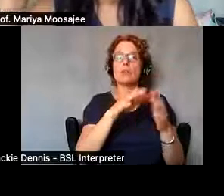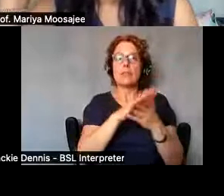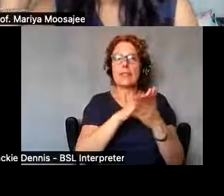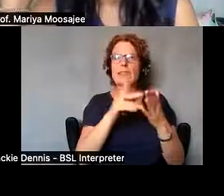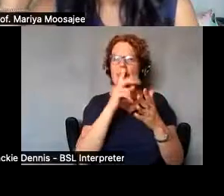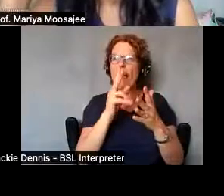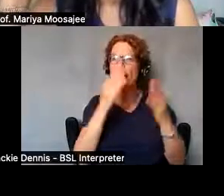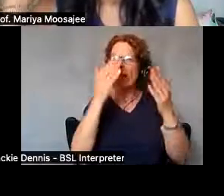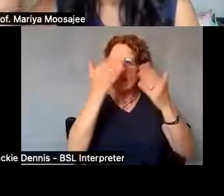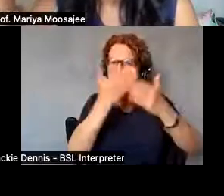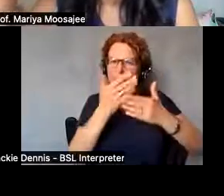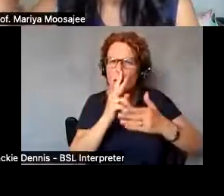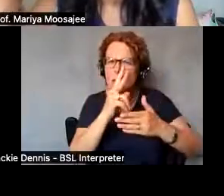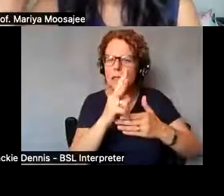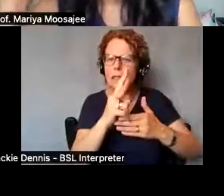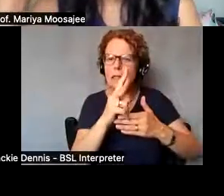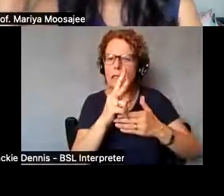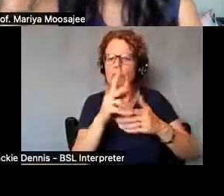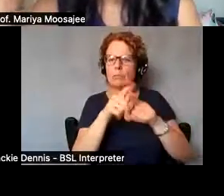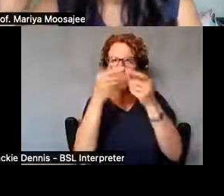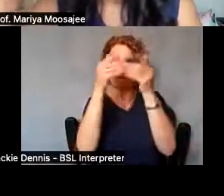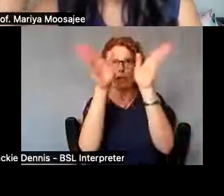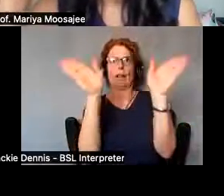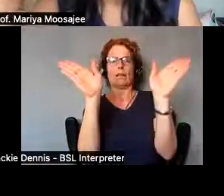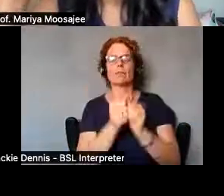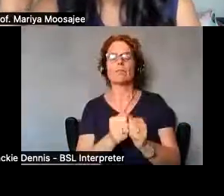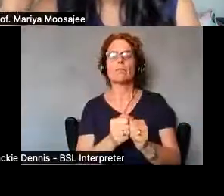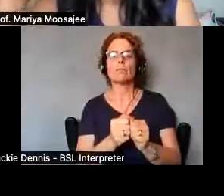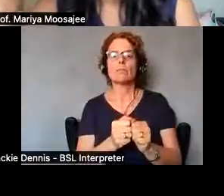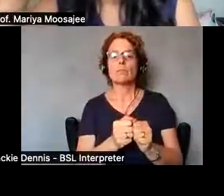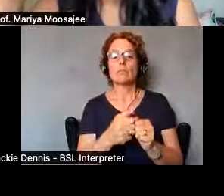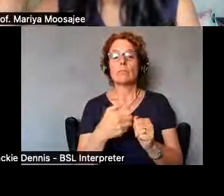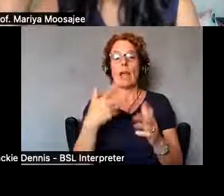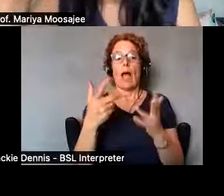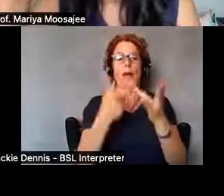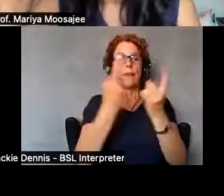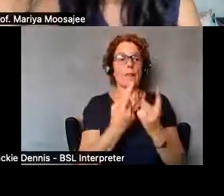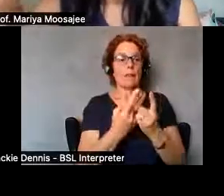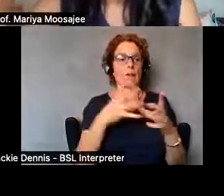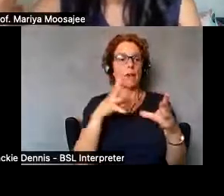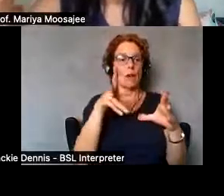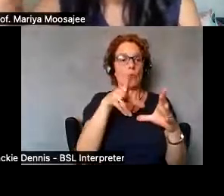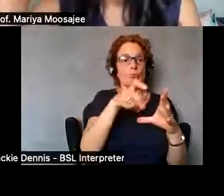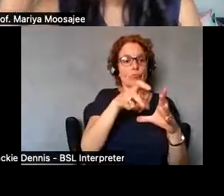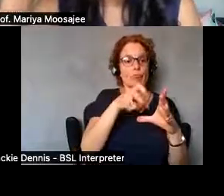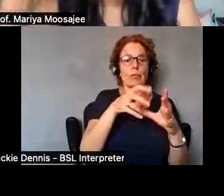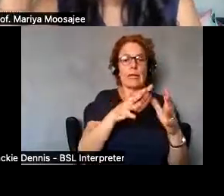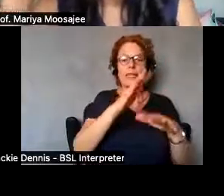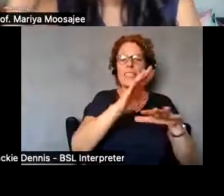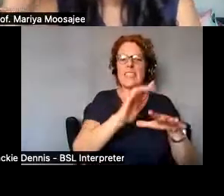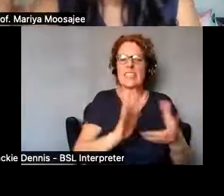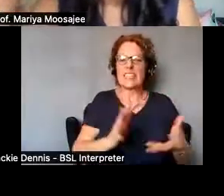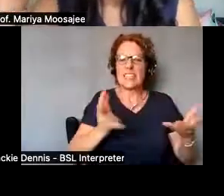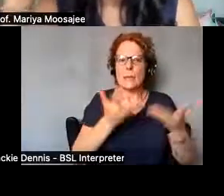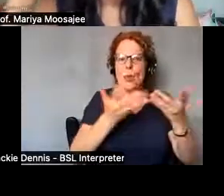light and our field of vision. We have a light sensitive pigment called rhodopsin, and it gets stimulated and it